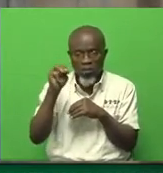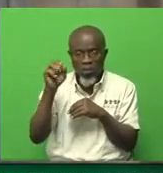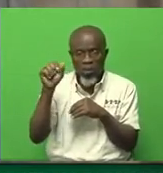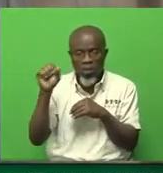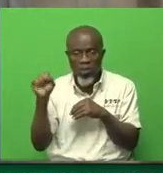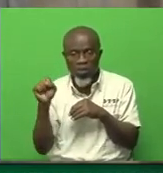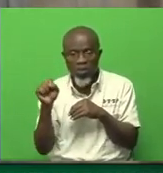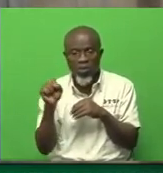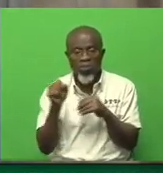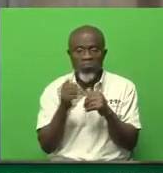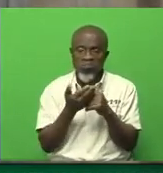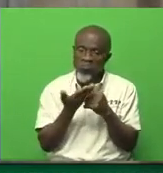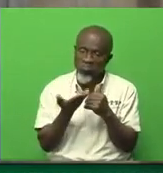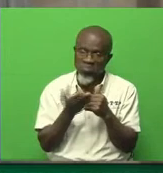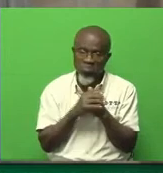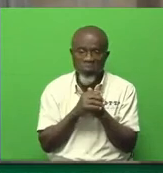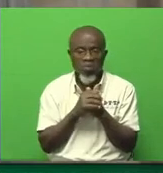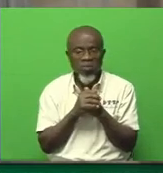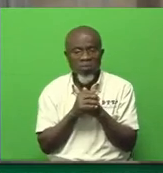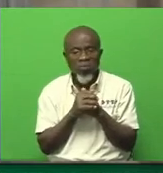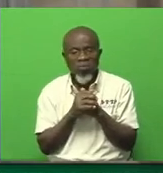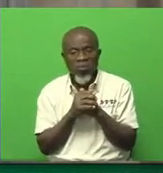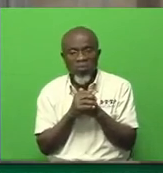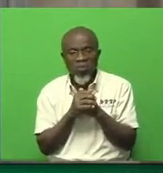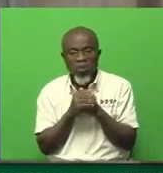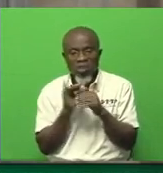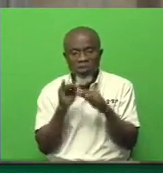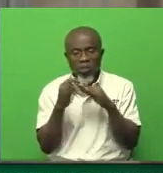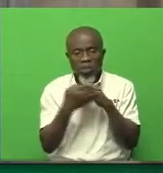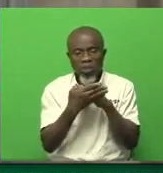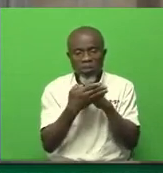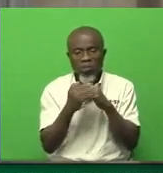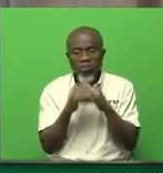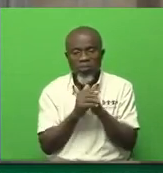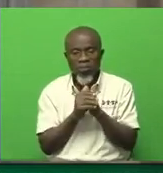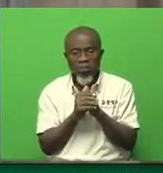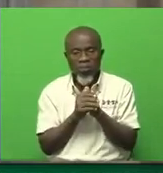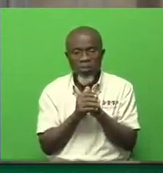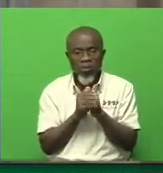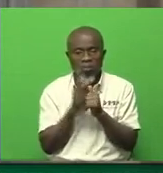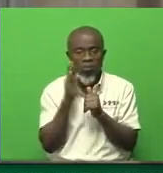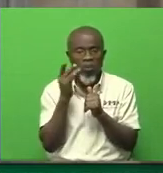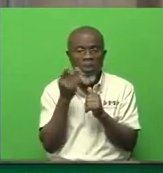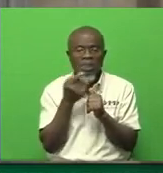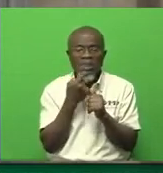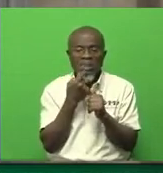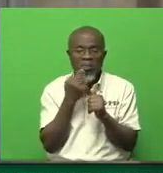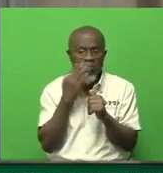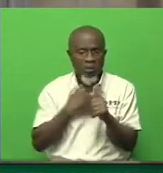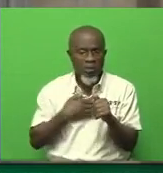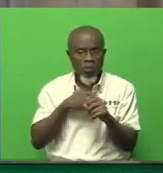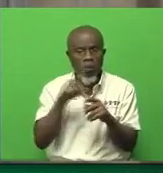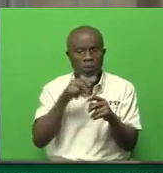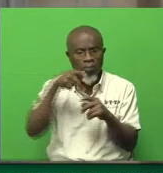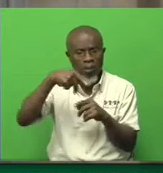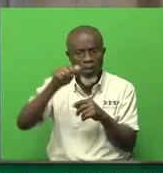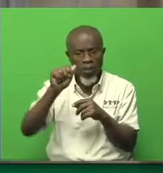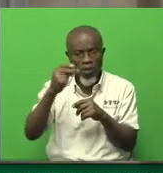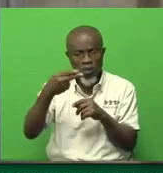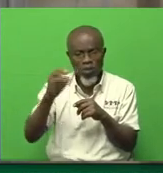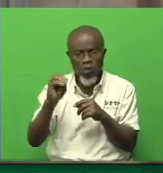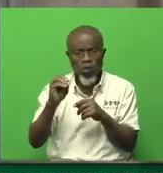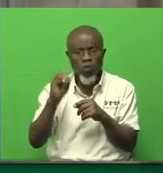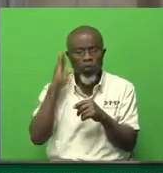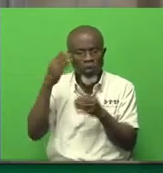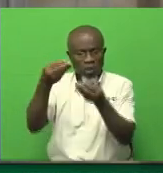the Minnesota giving us an update on um one PA who has given us those vaccines ministerial Singh has given no timeline